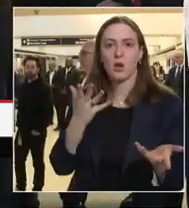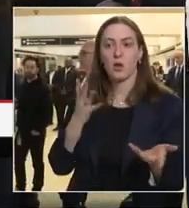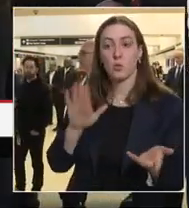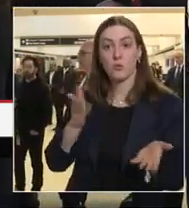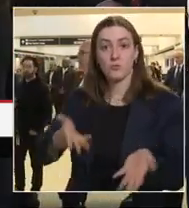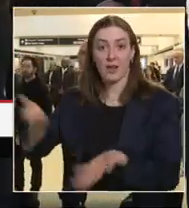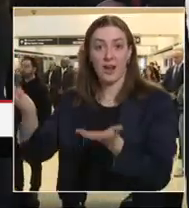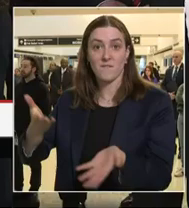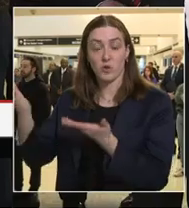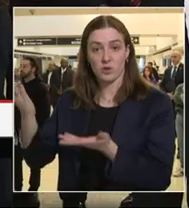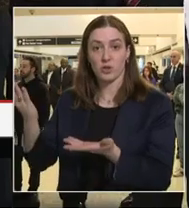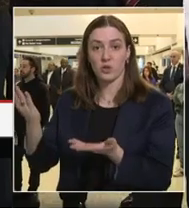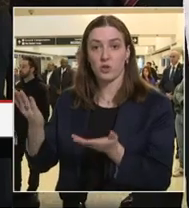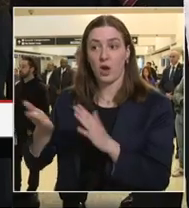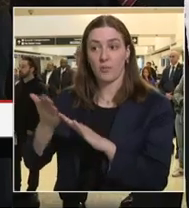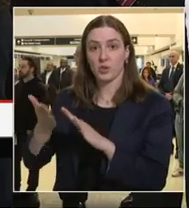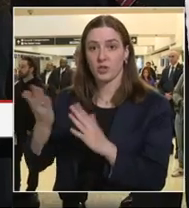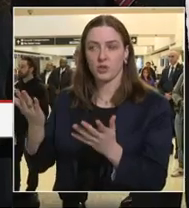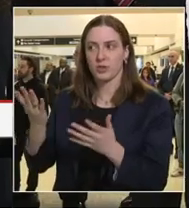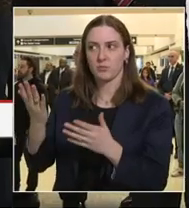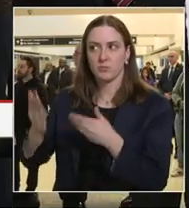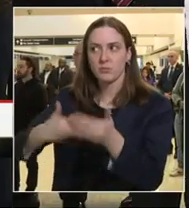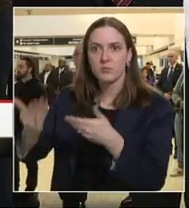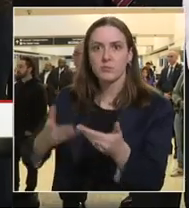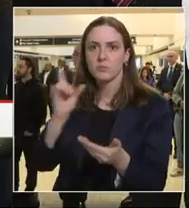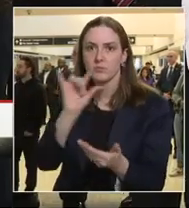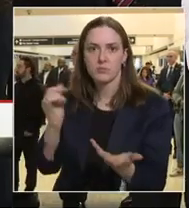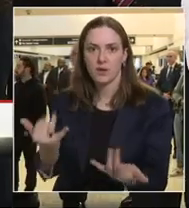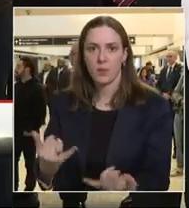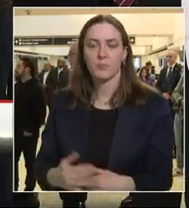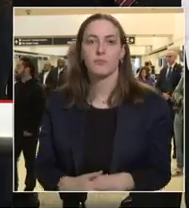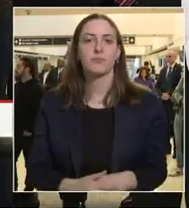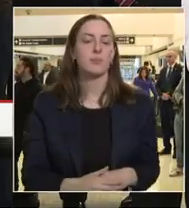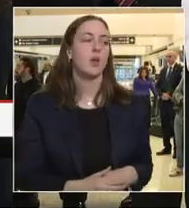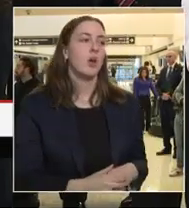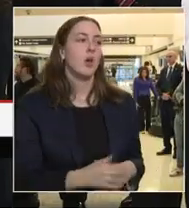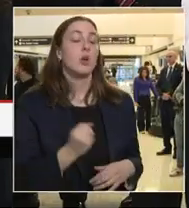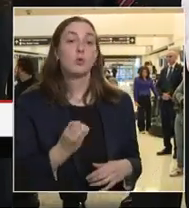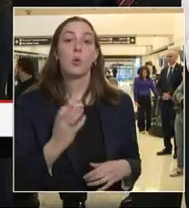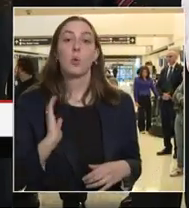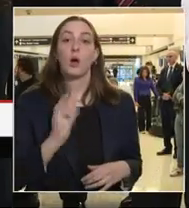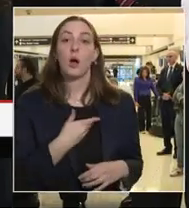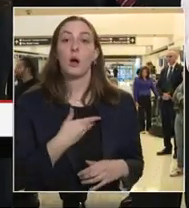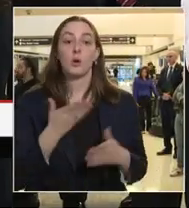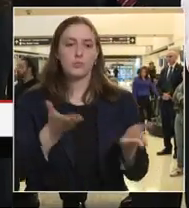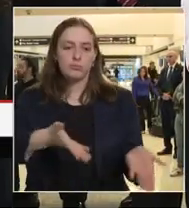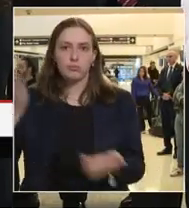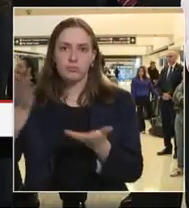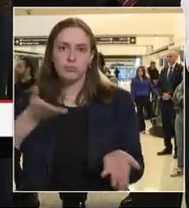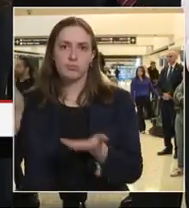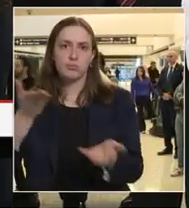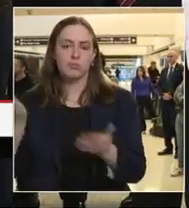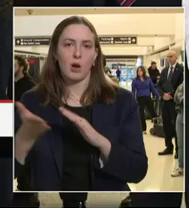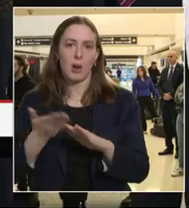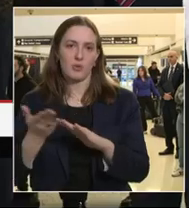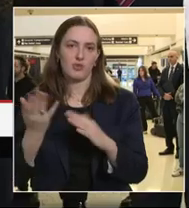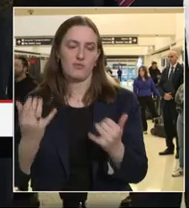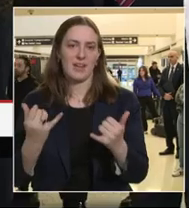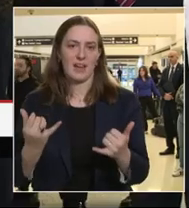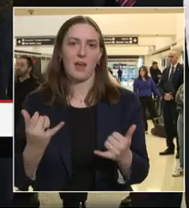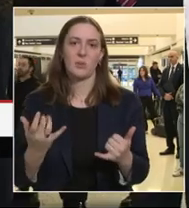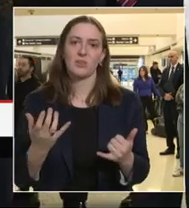So the rescue operation or the recovery operation goes on. It's a lot of touch and feel in the different parts of the plane or in the helicopter,